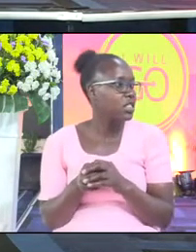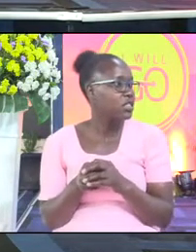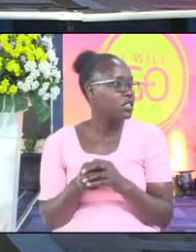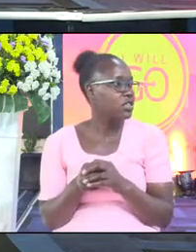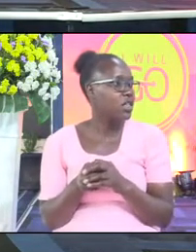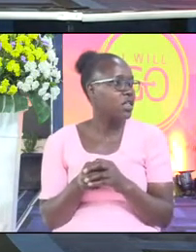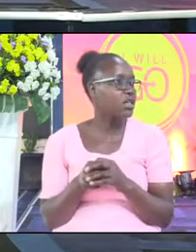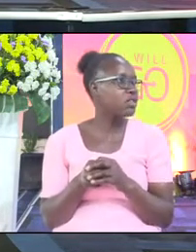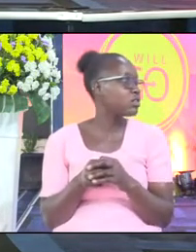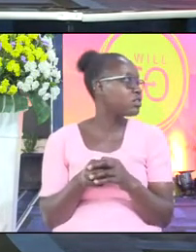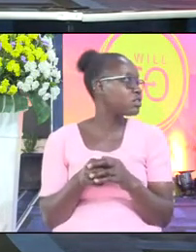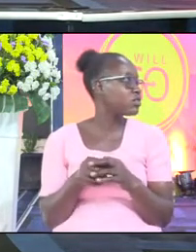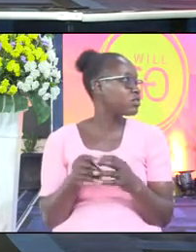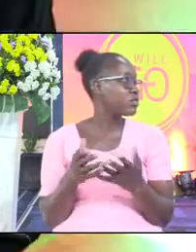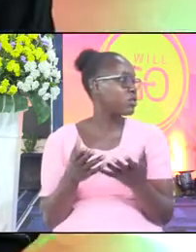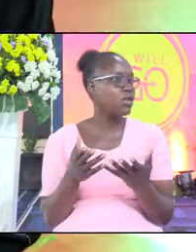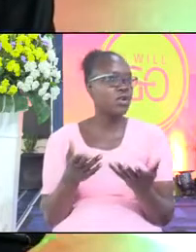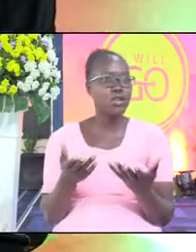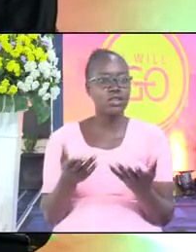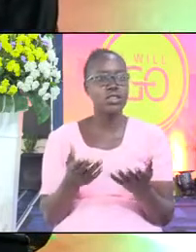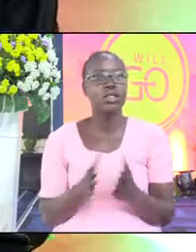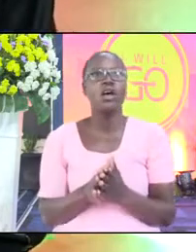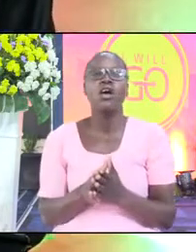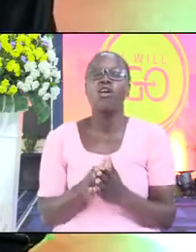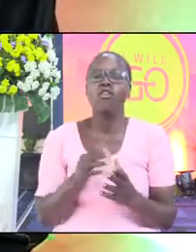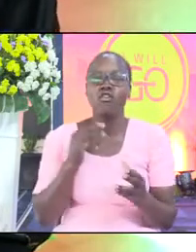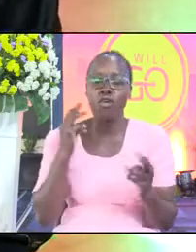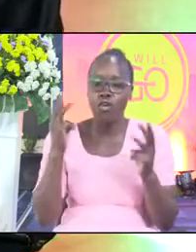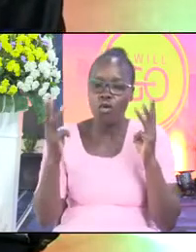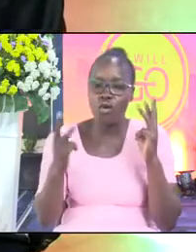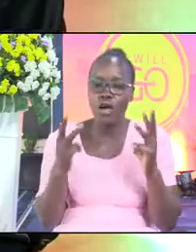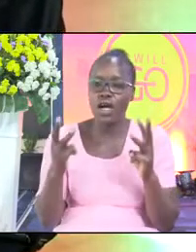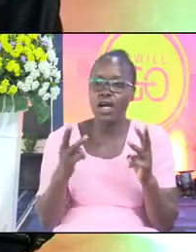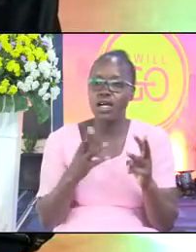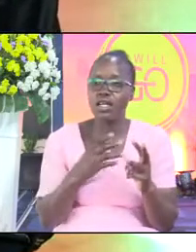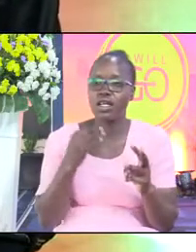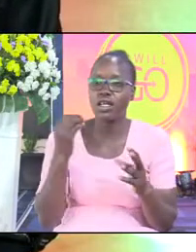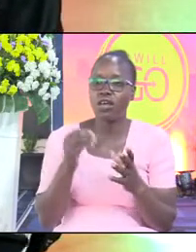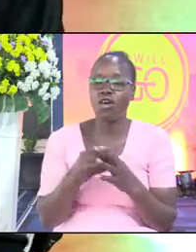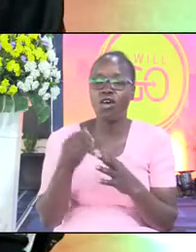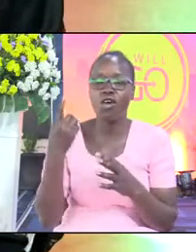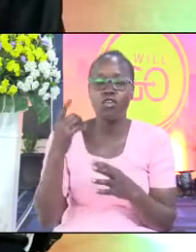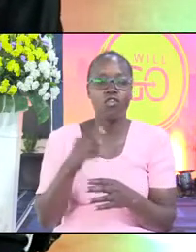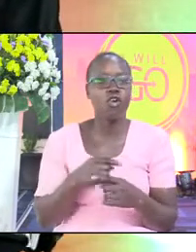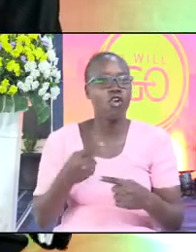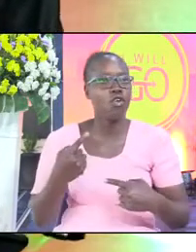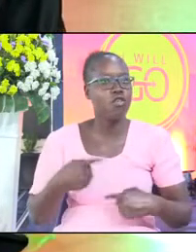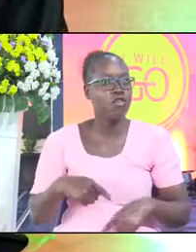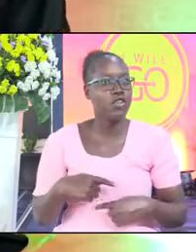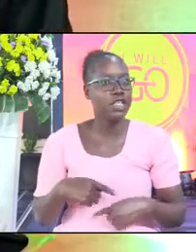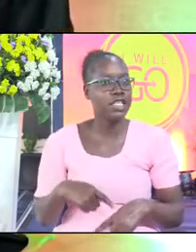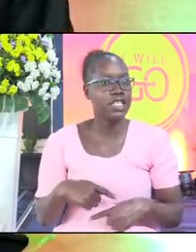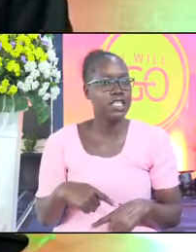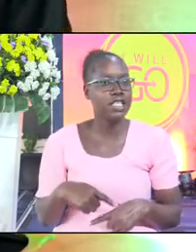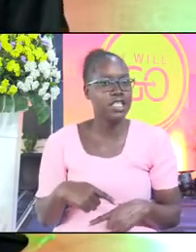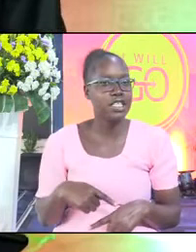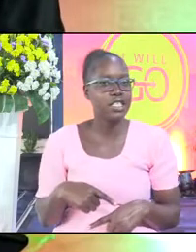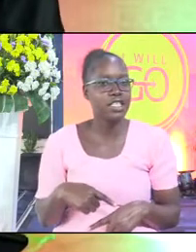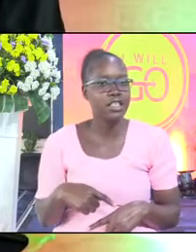church. I've no cause for worry or for